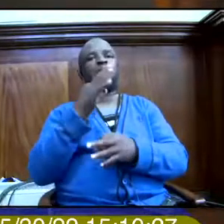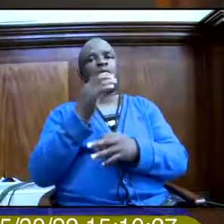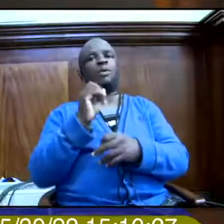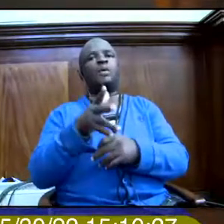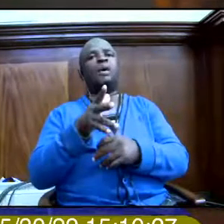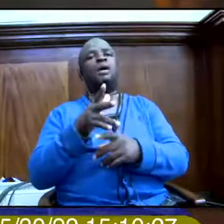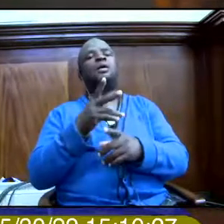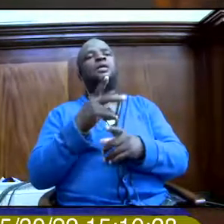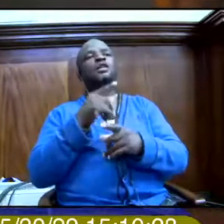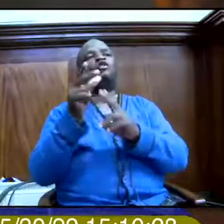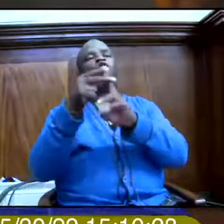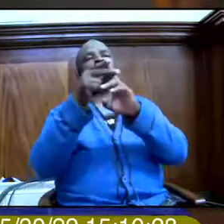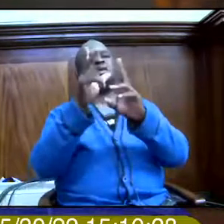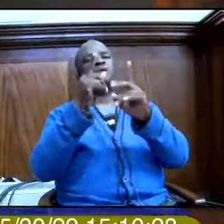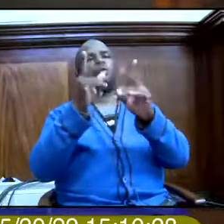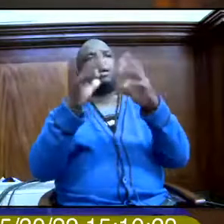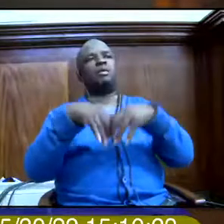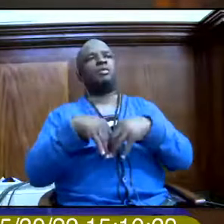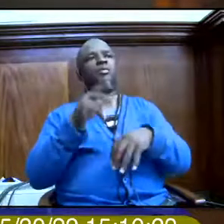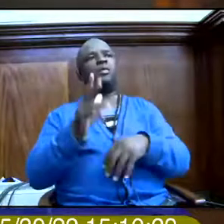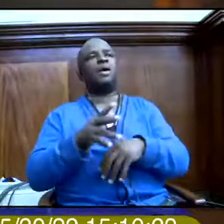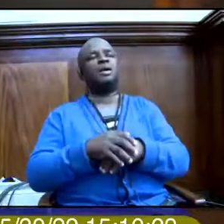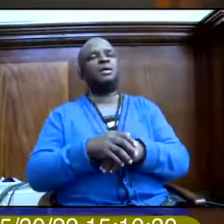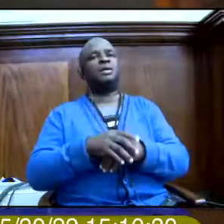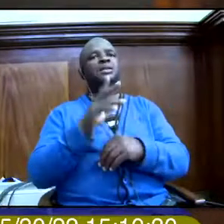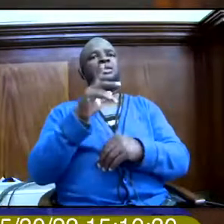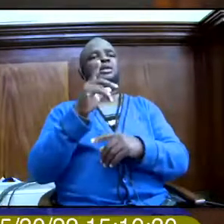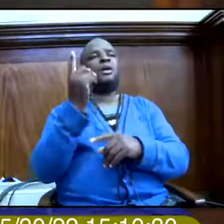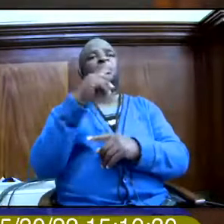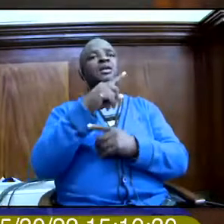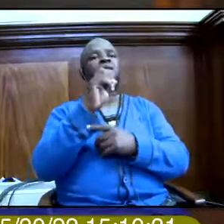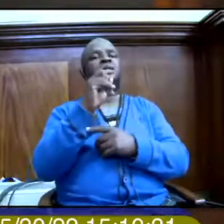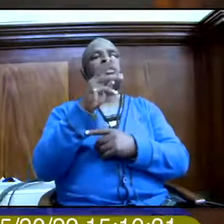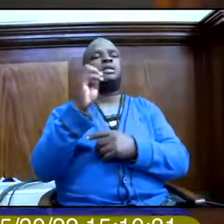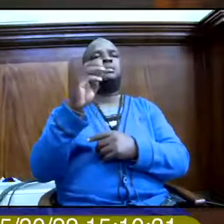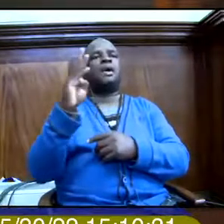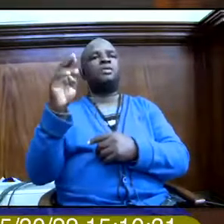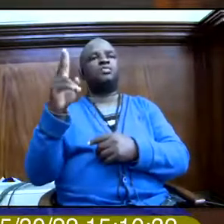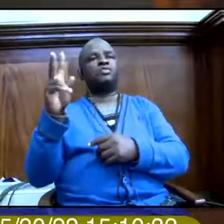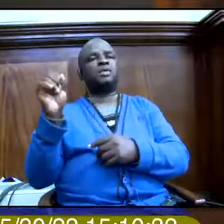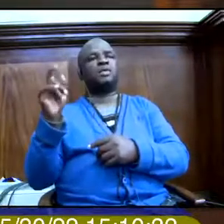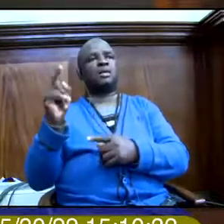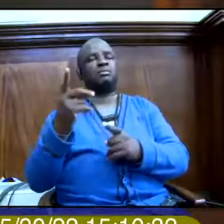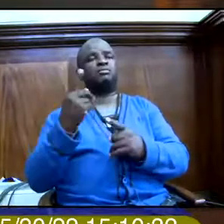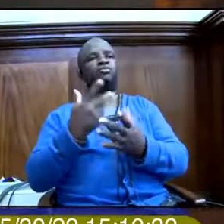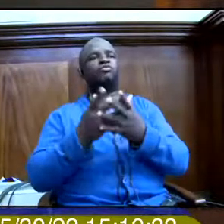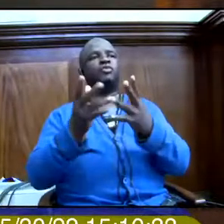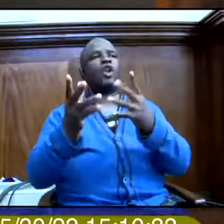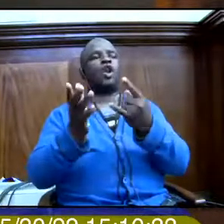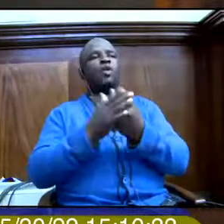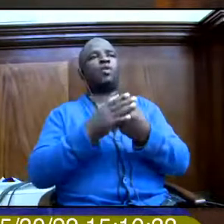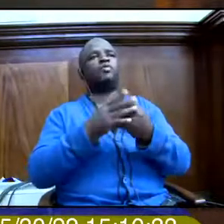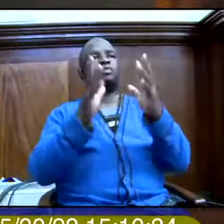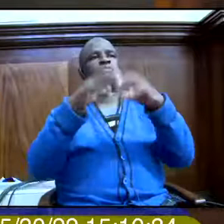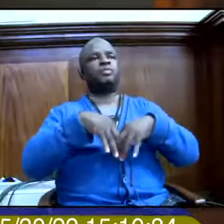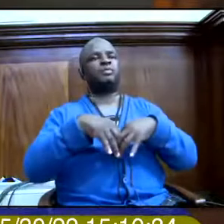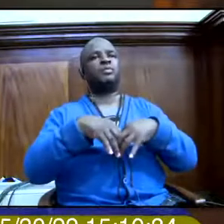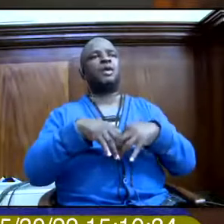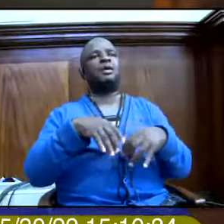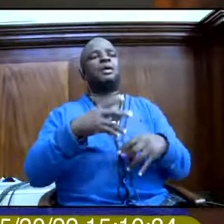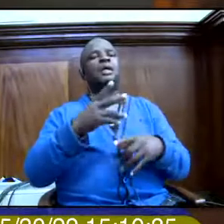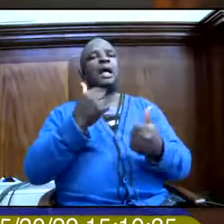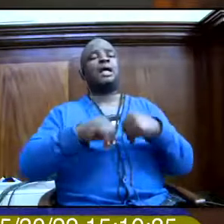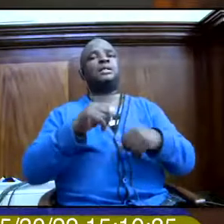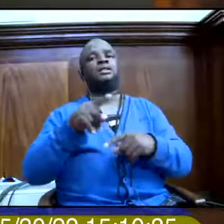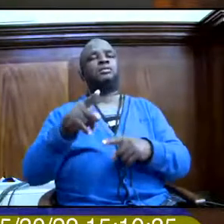case the mauser one union was deregistered as a trading one his actions are evidently